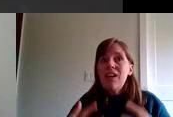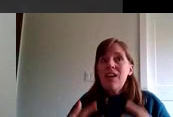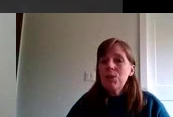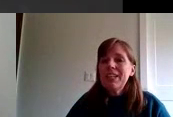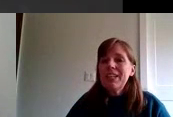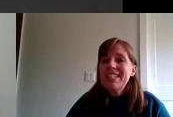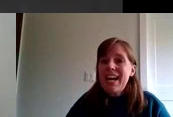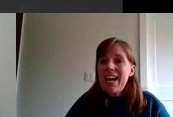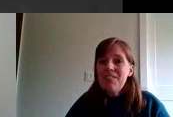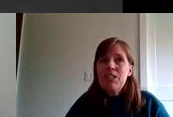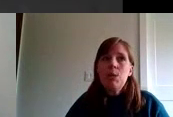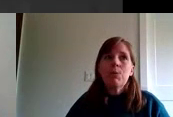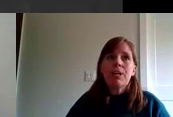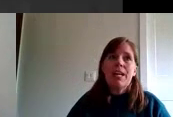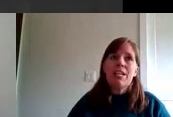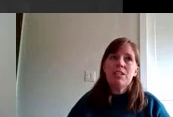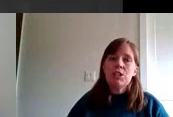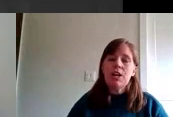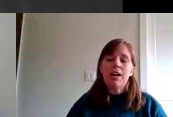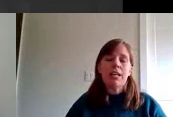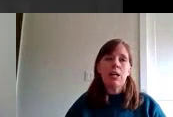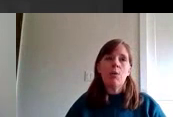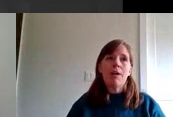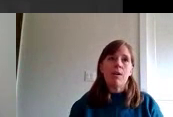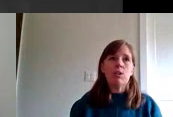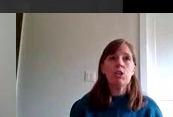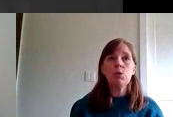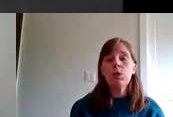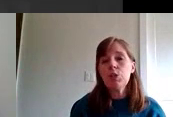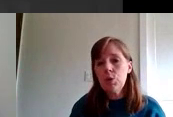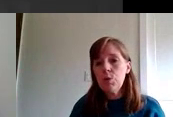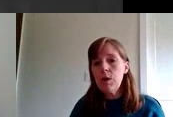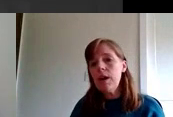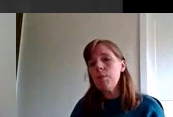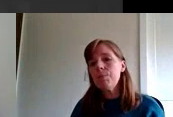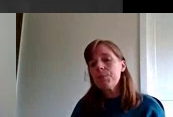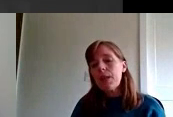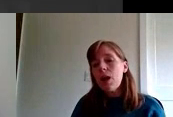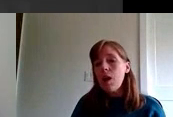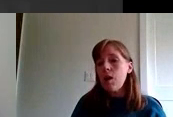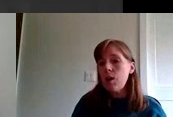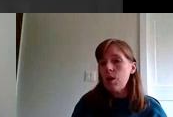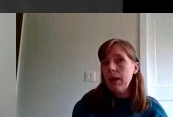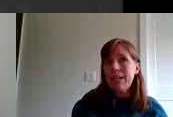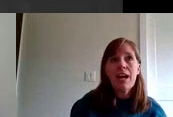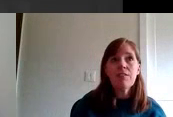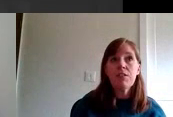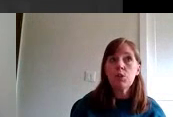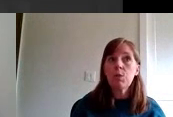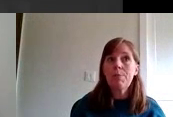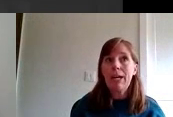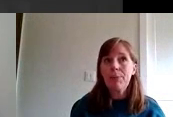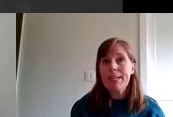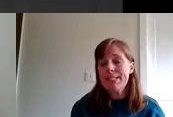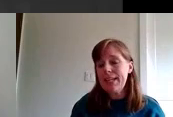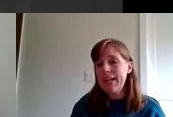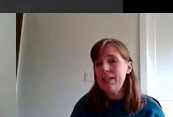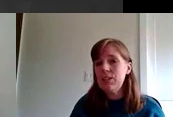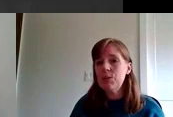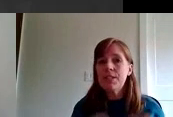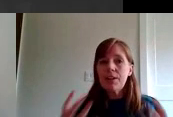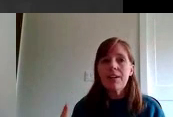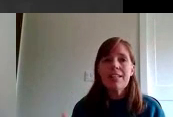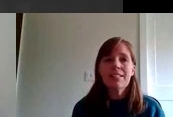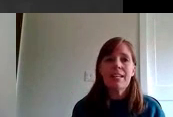So now actually we're going to dive deeper in talking about students who are blind or have a visual